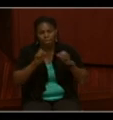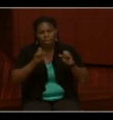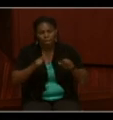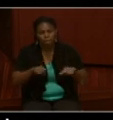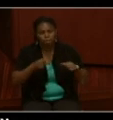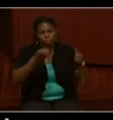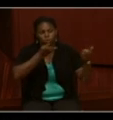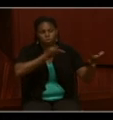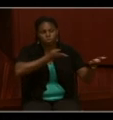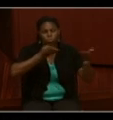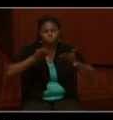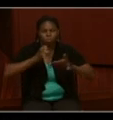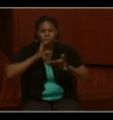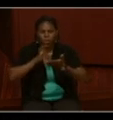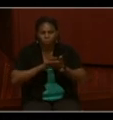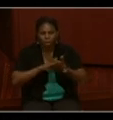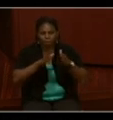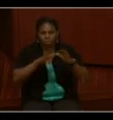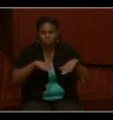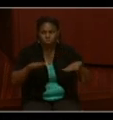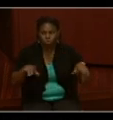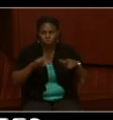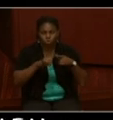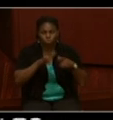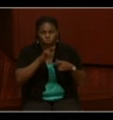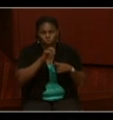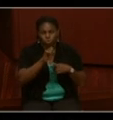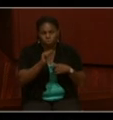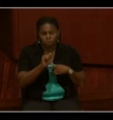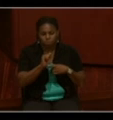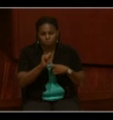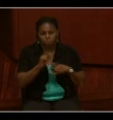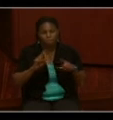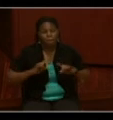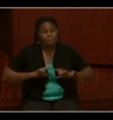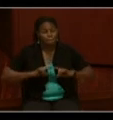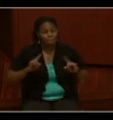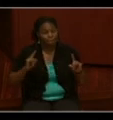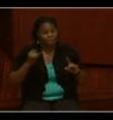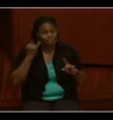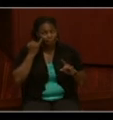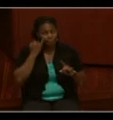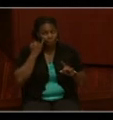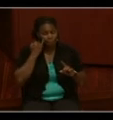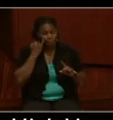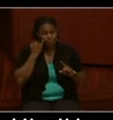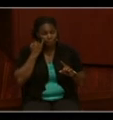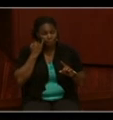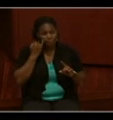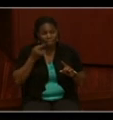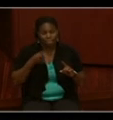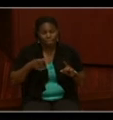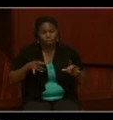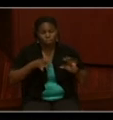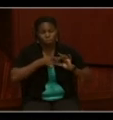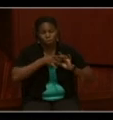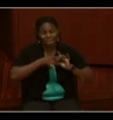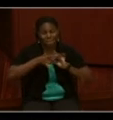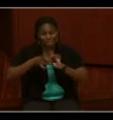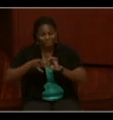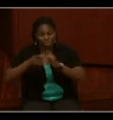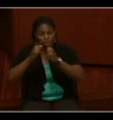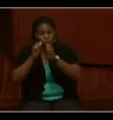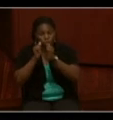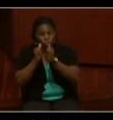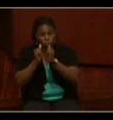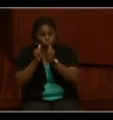bring their wives and children to the U.S. as well. But if they had any kind of association with a business that